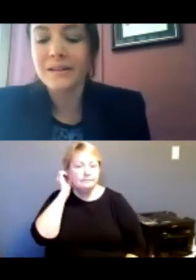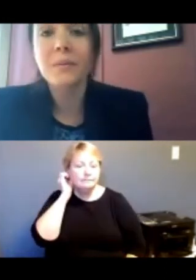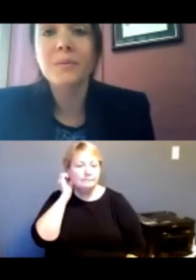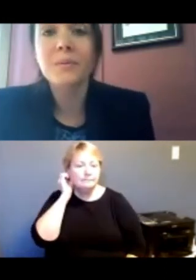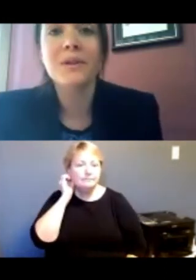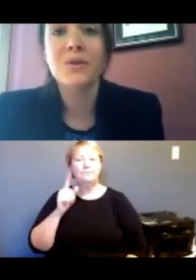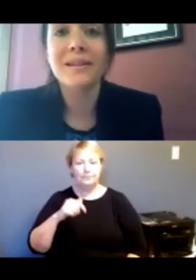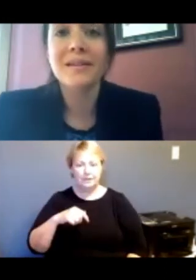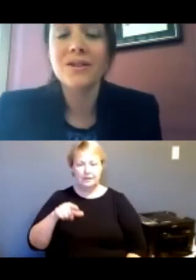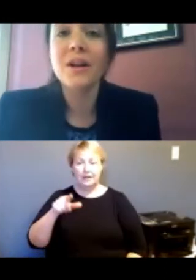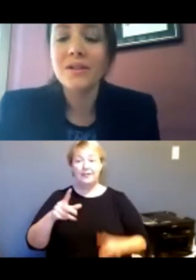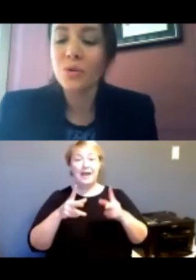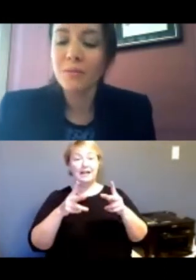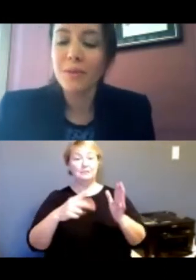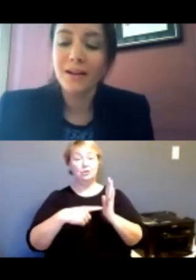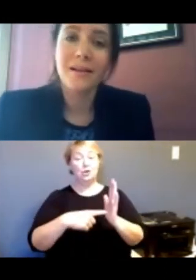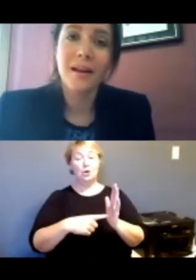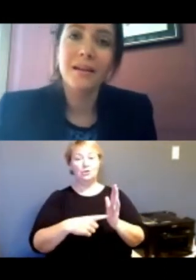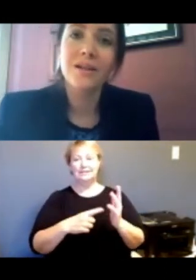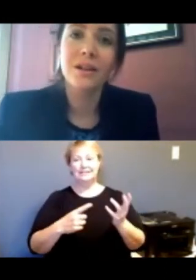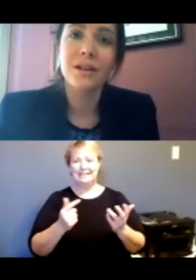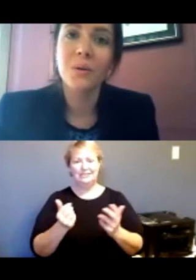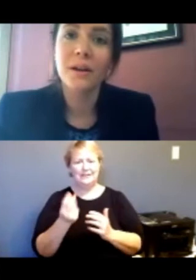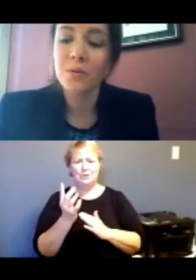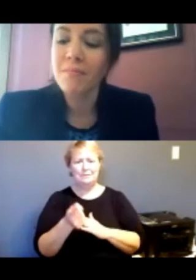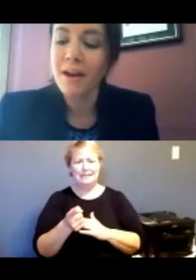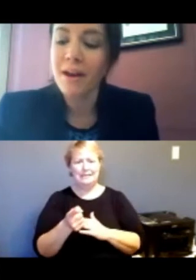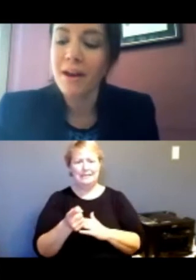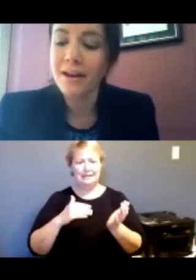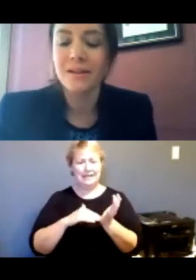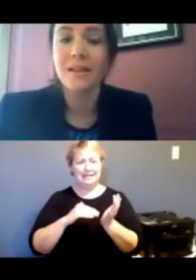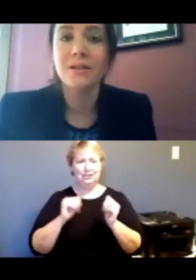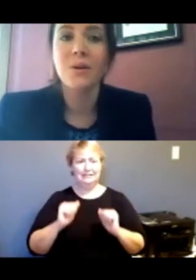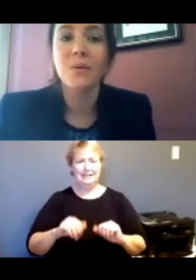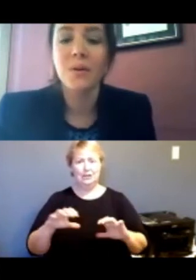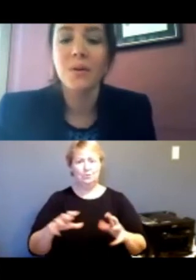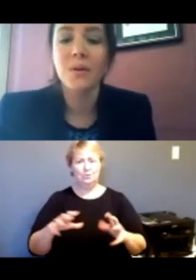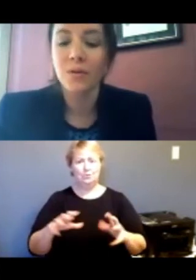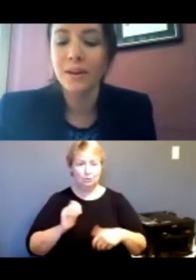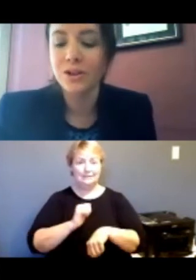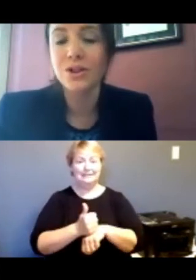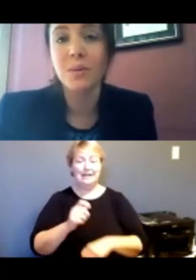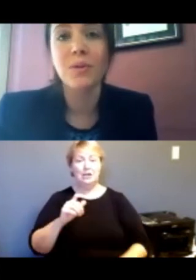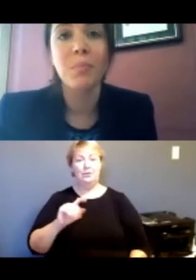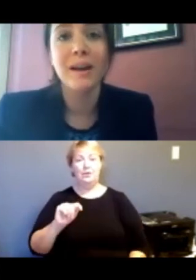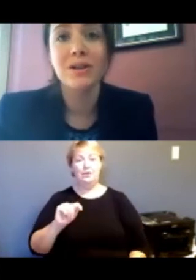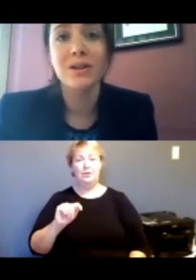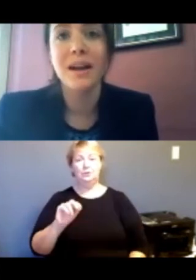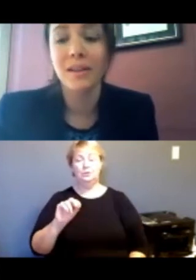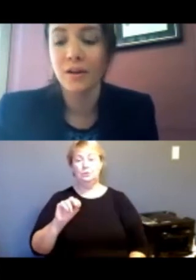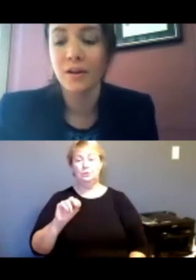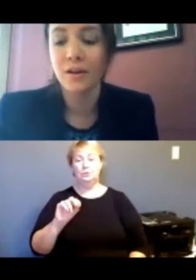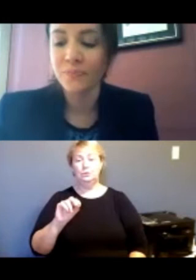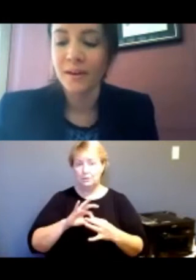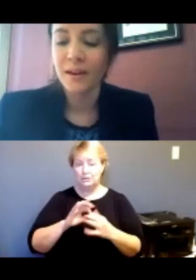As this clip demonstrates, in just 3 minutes, a clinician can do a tremendous amount to set the tone of the relationship with a patient